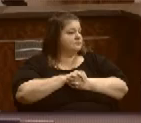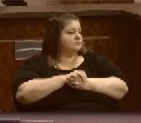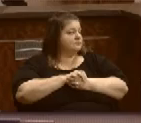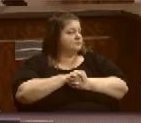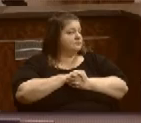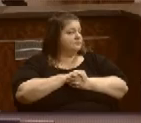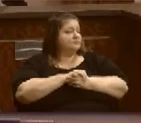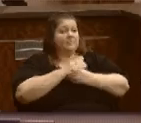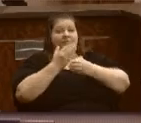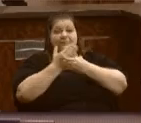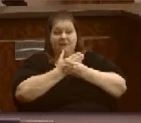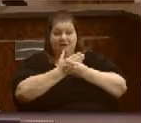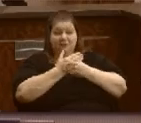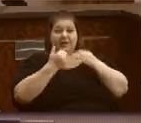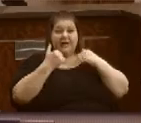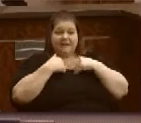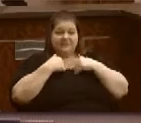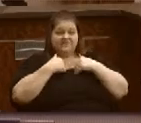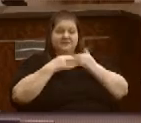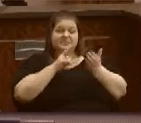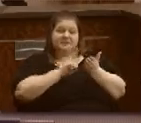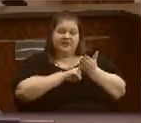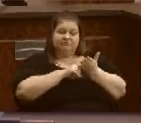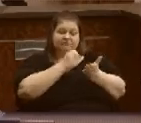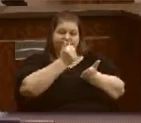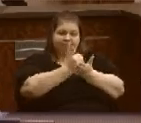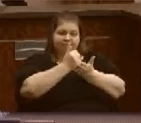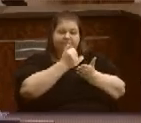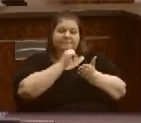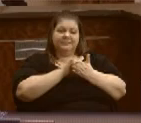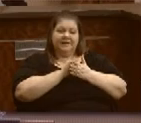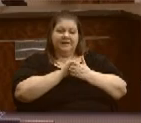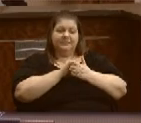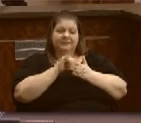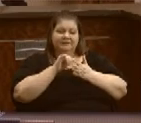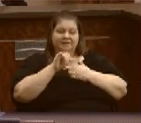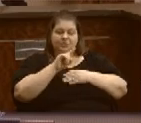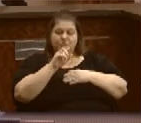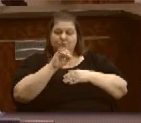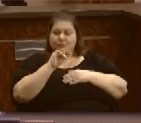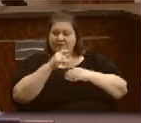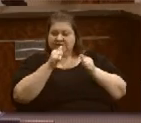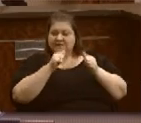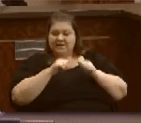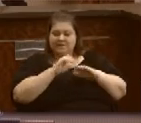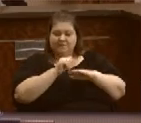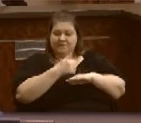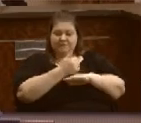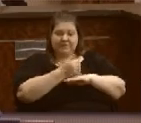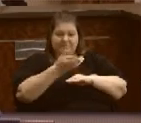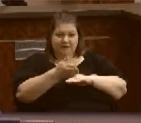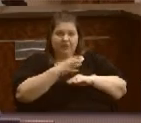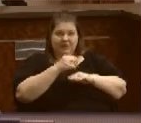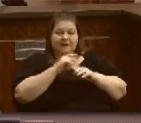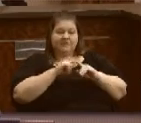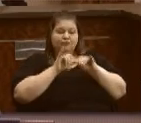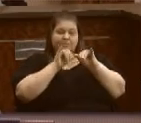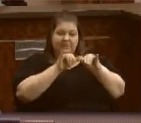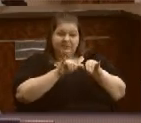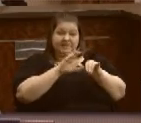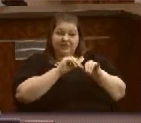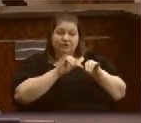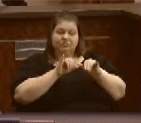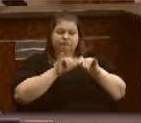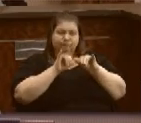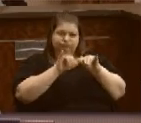The file contains an affidavit signed by the applicant attesting that a zoning sign has been placed on the subject property and has remained and shall remain